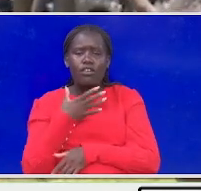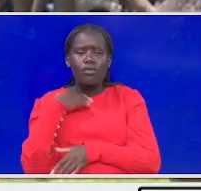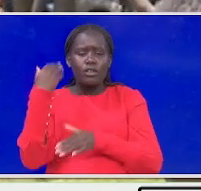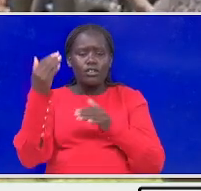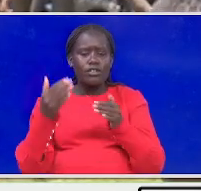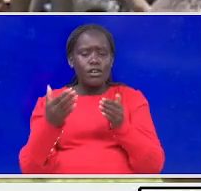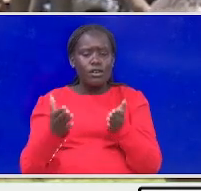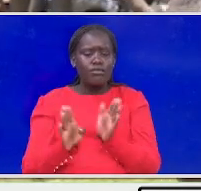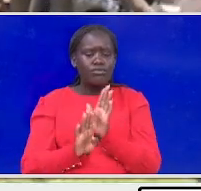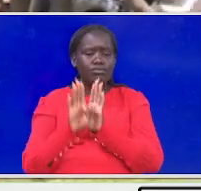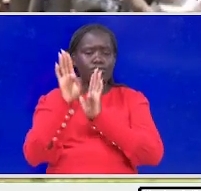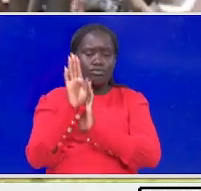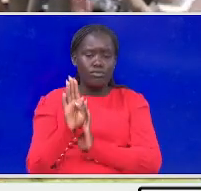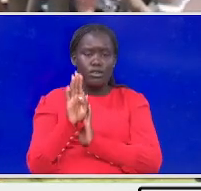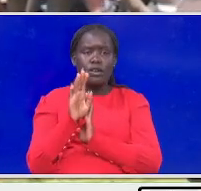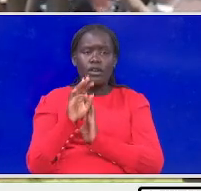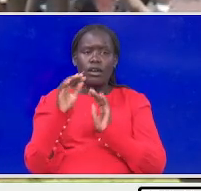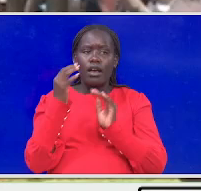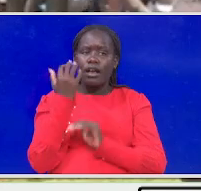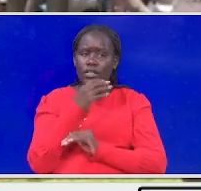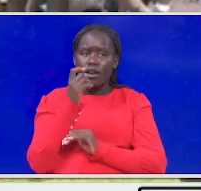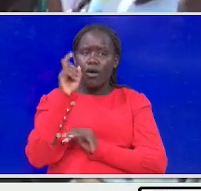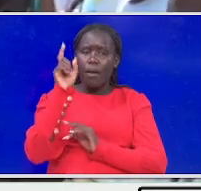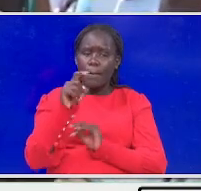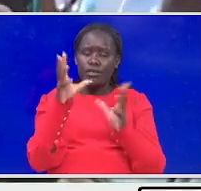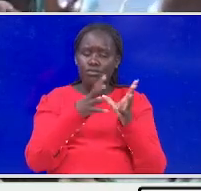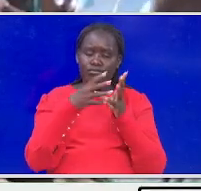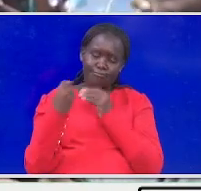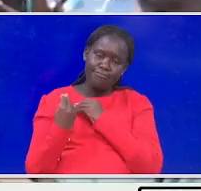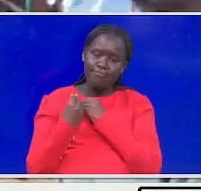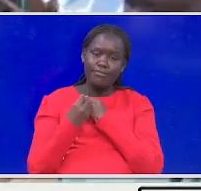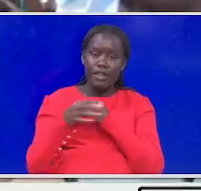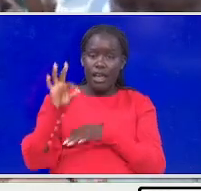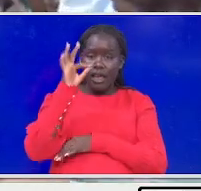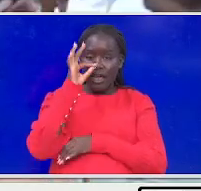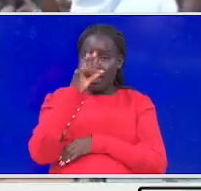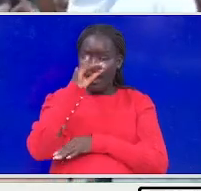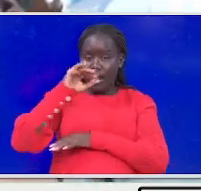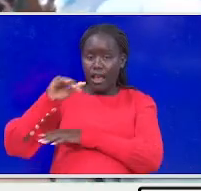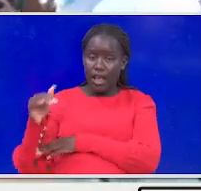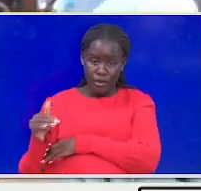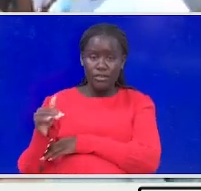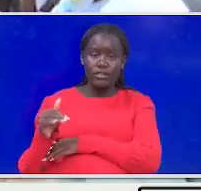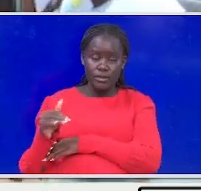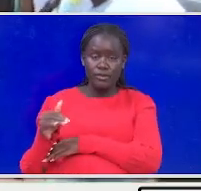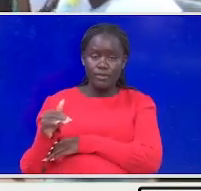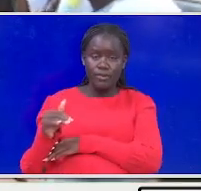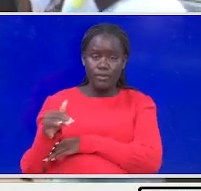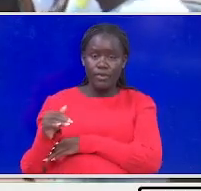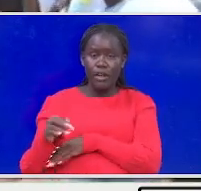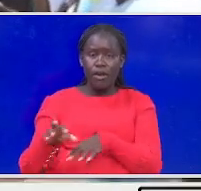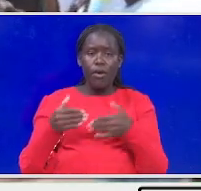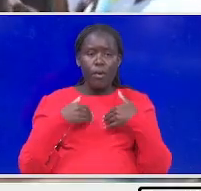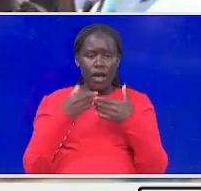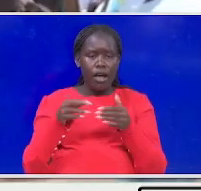hiyo, Gachagua maziko, tunasema kwa umoja, Gachagua maziko. In Nyeri County, widely regarded as his bastion, there are